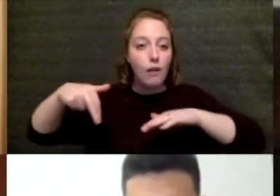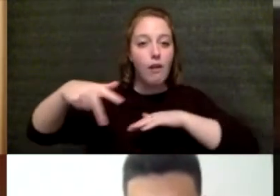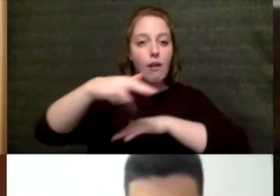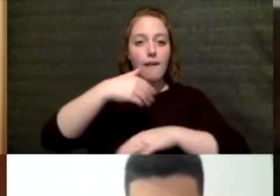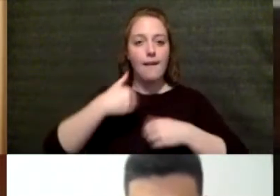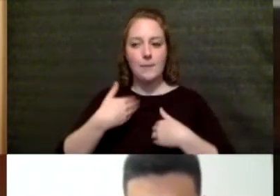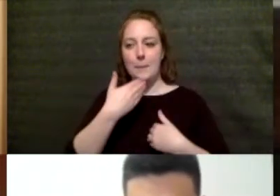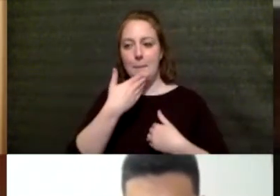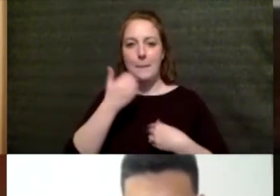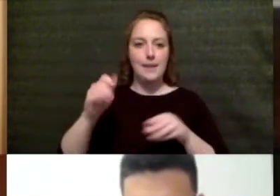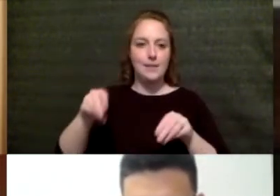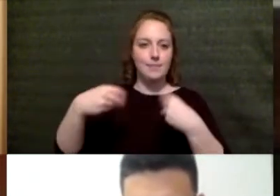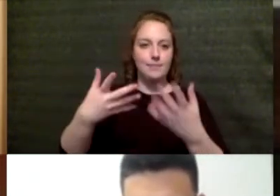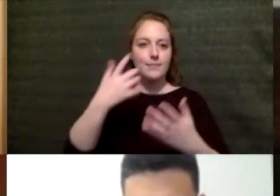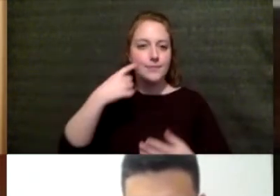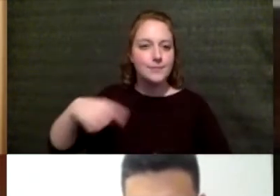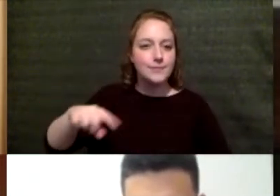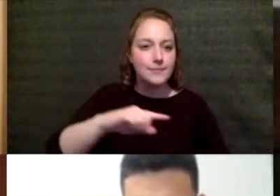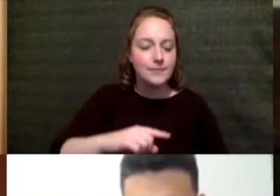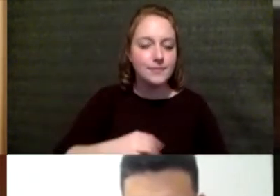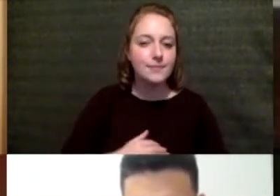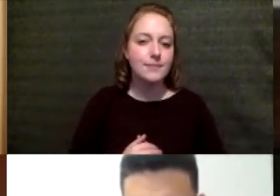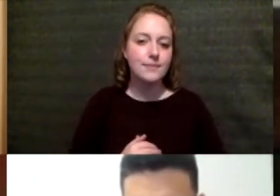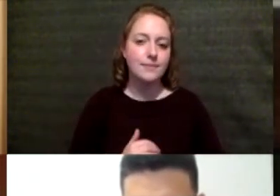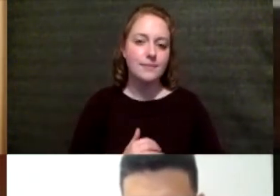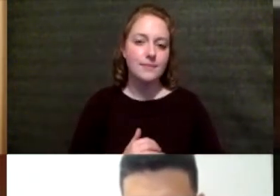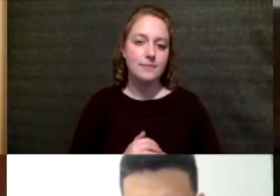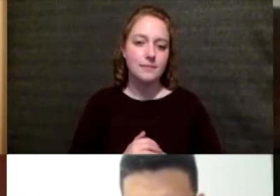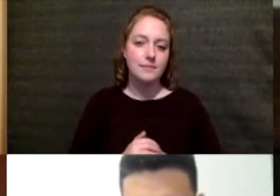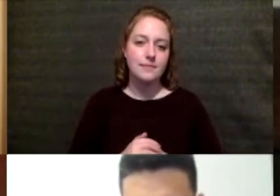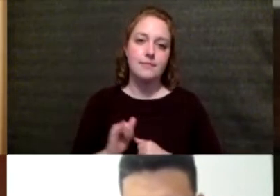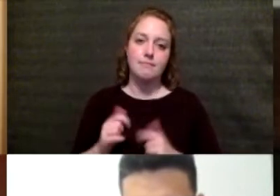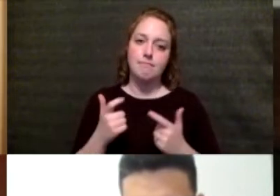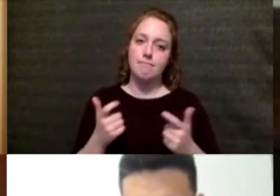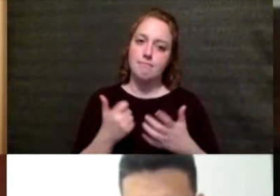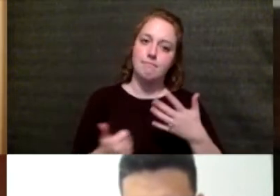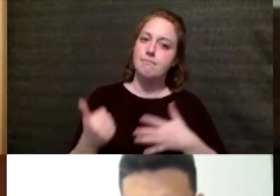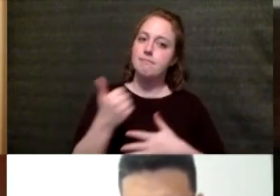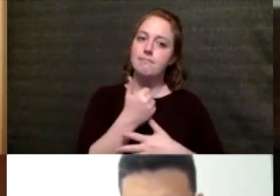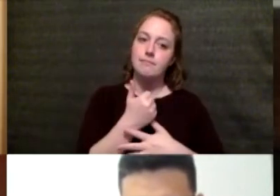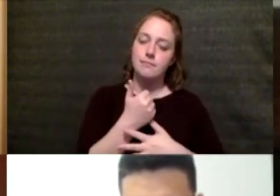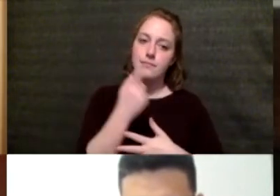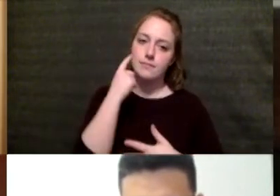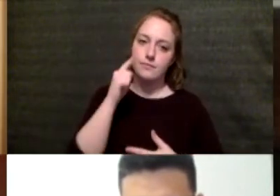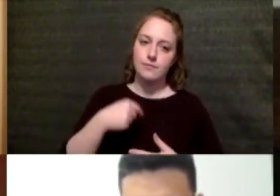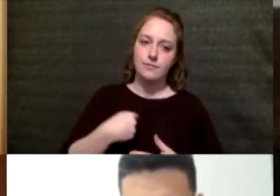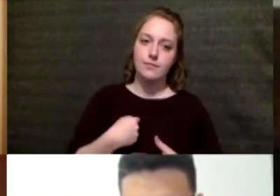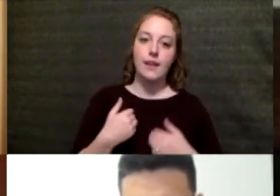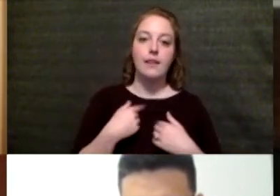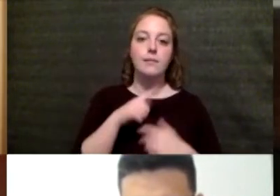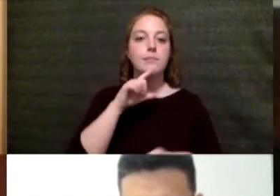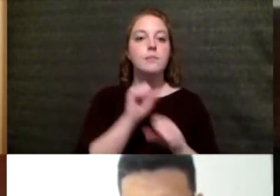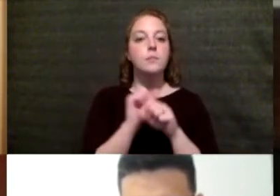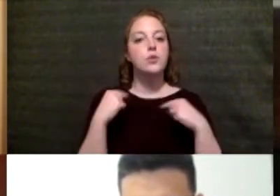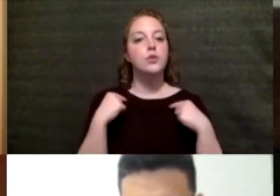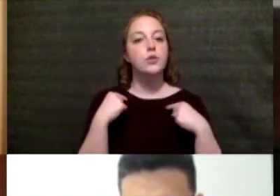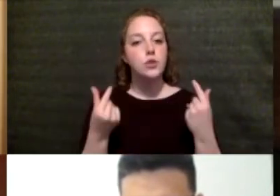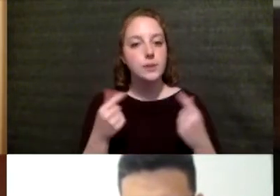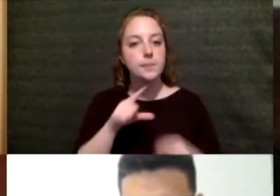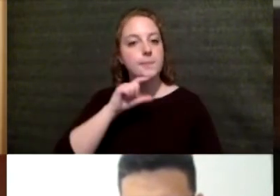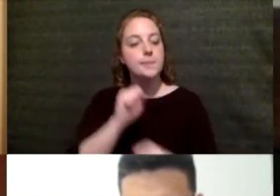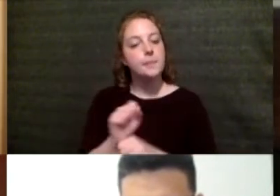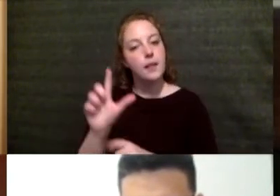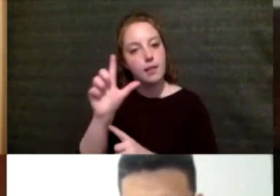And, um, I just, I, that is a big deal for me that we have a gym and a library that